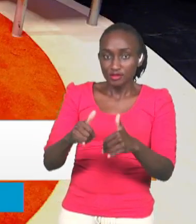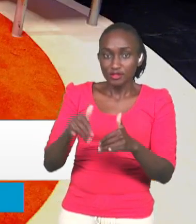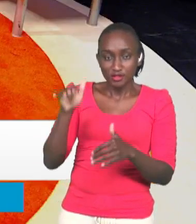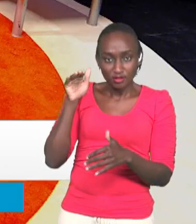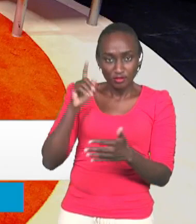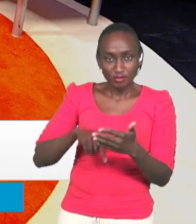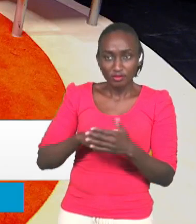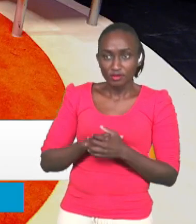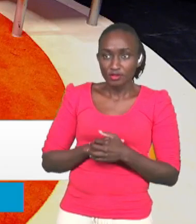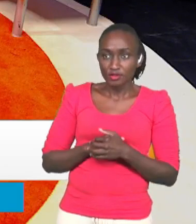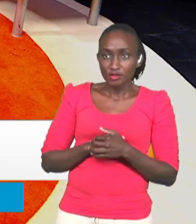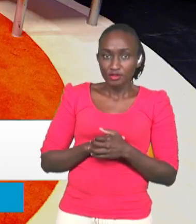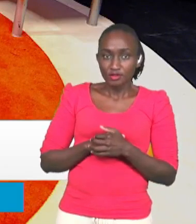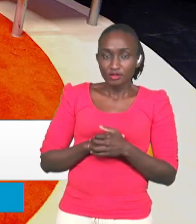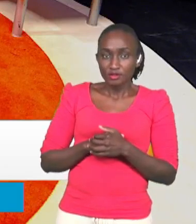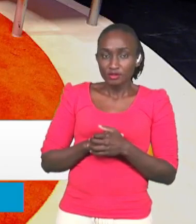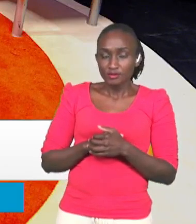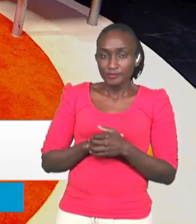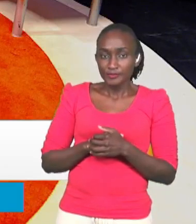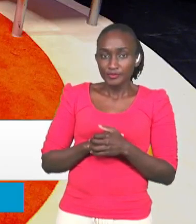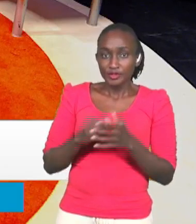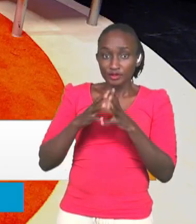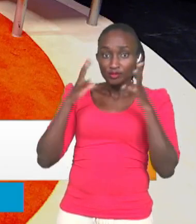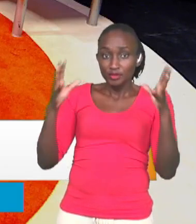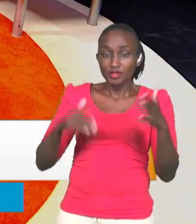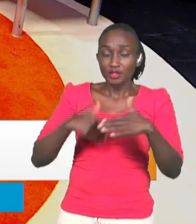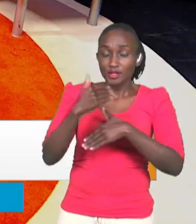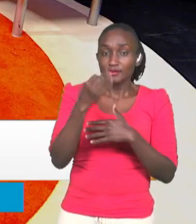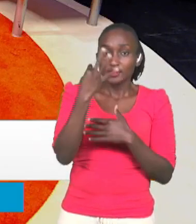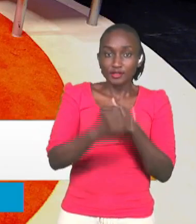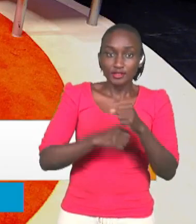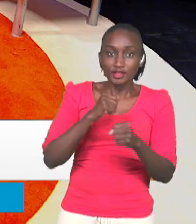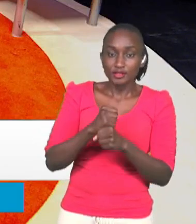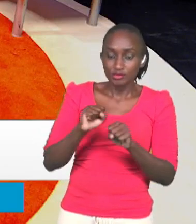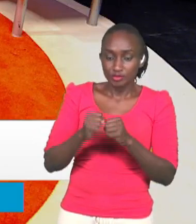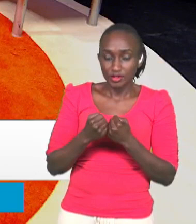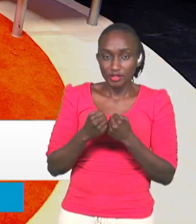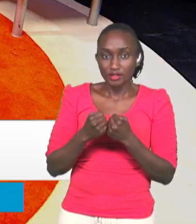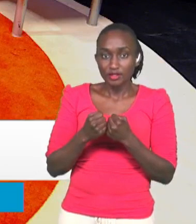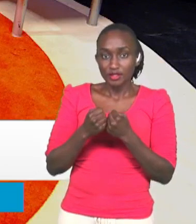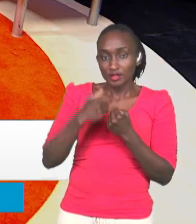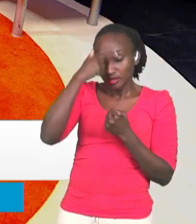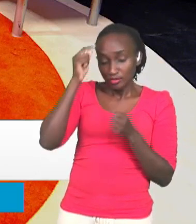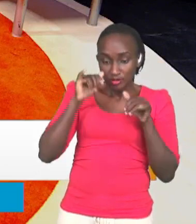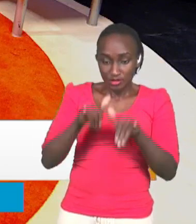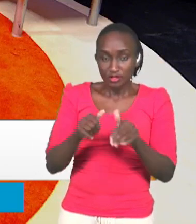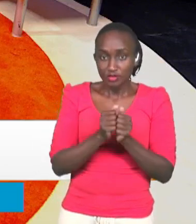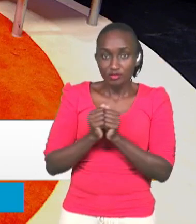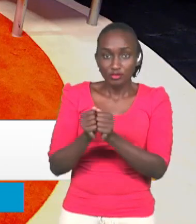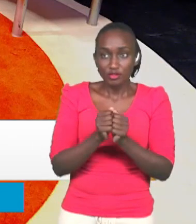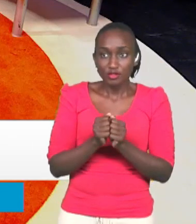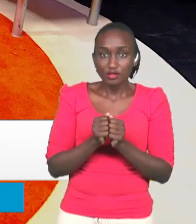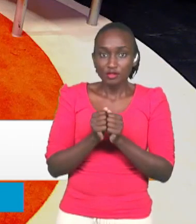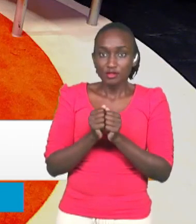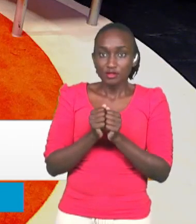is, yeah. is it catastrophic for after 3 years, you break up and you've been staying together, will she go somewhere and just make sure that she can